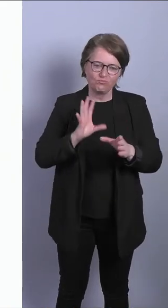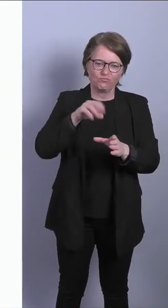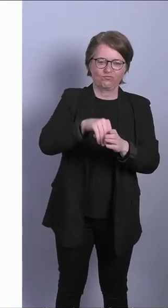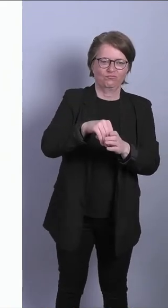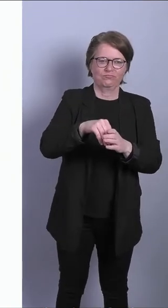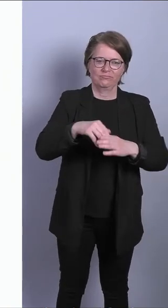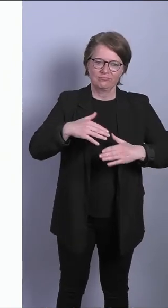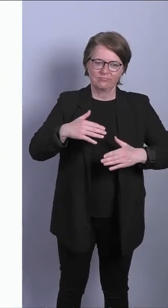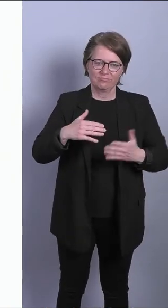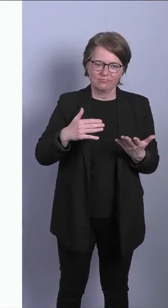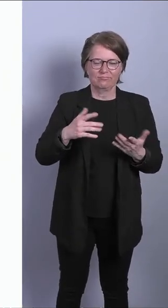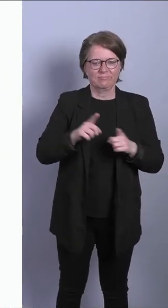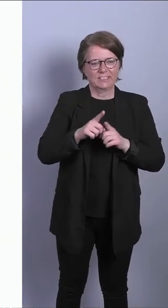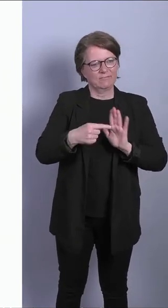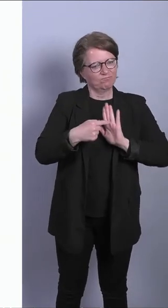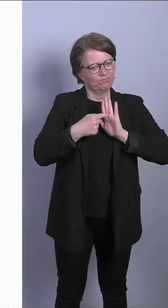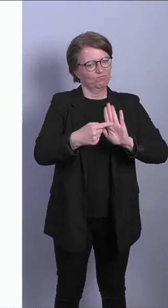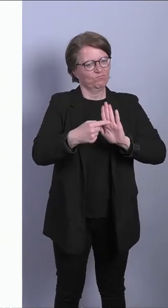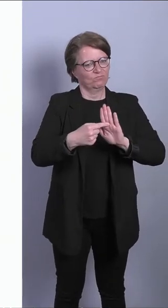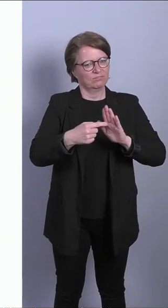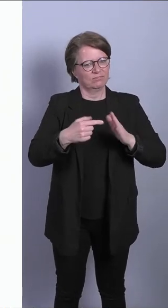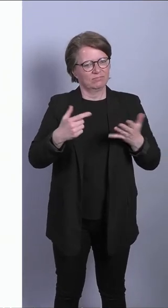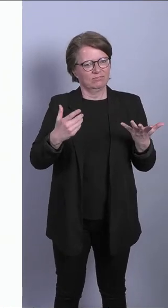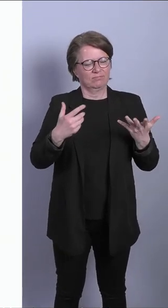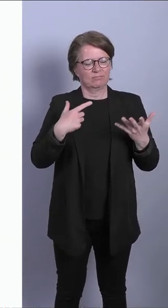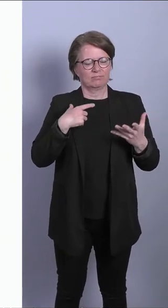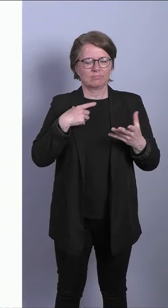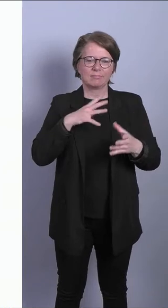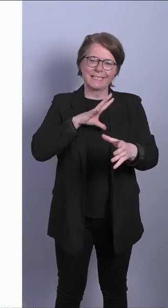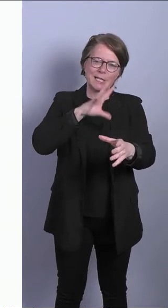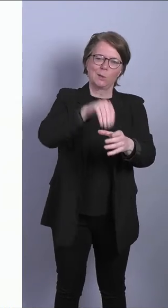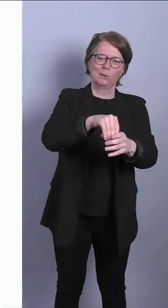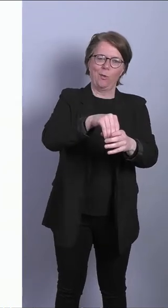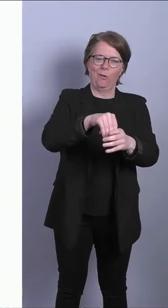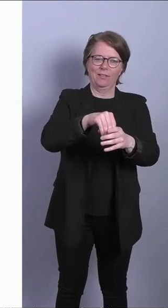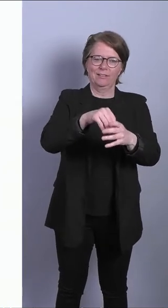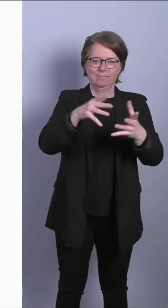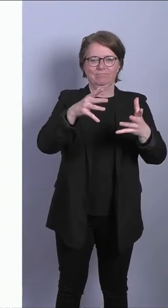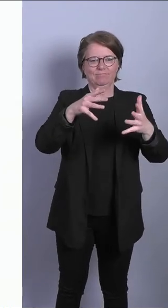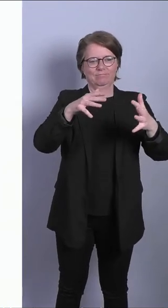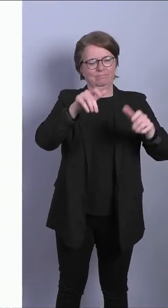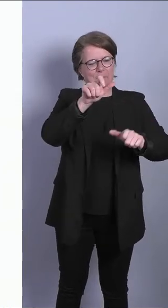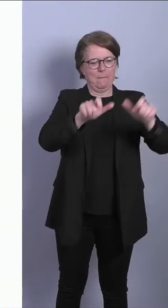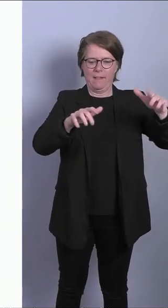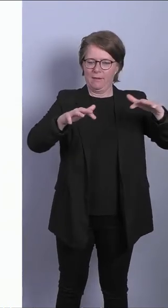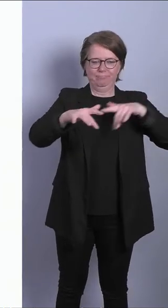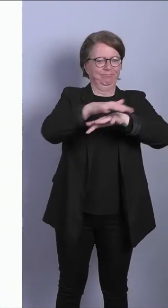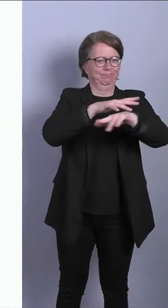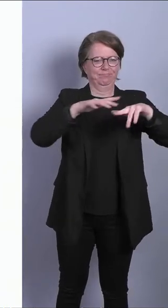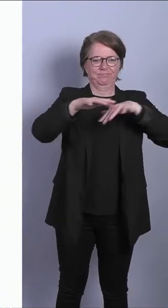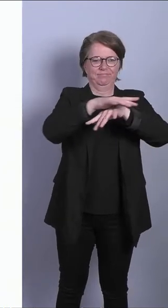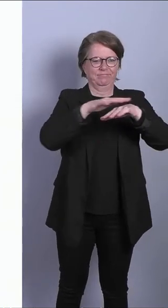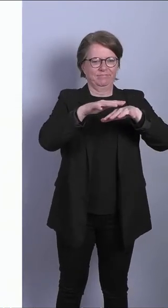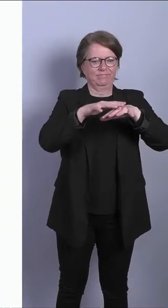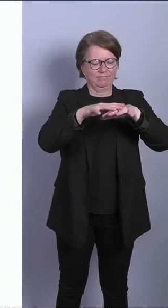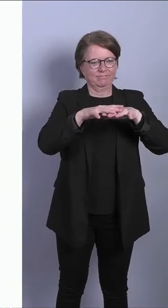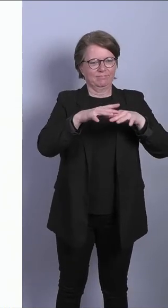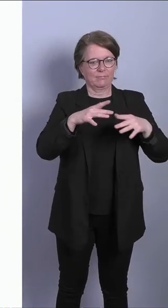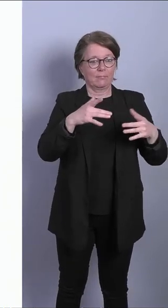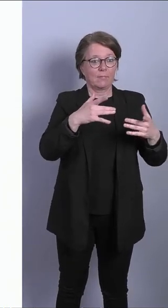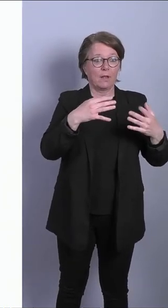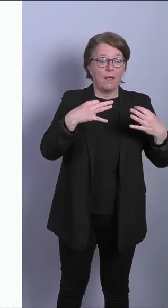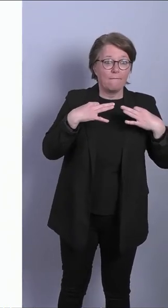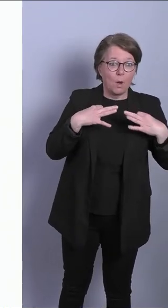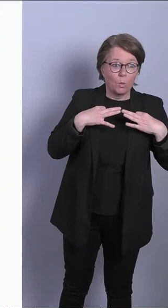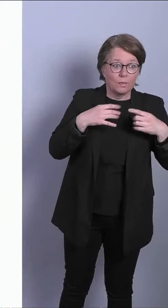powerful, that the inclusion revolution is essential, that you as the volunteers believe in them